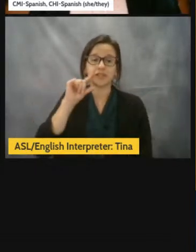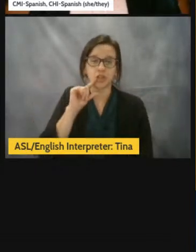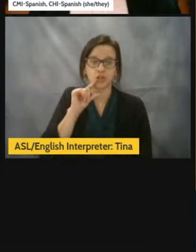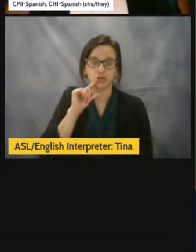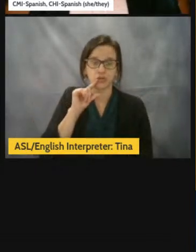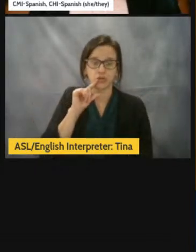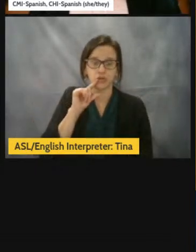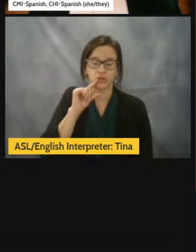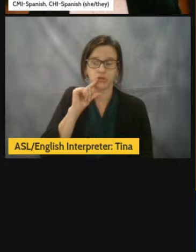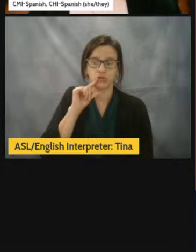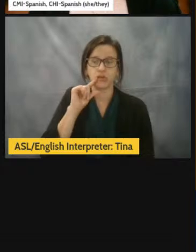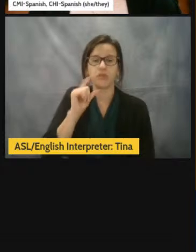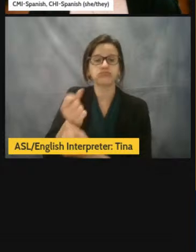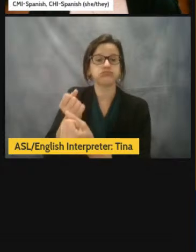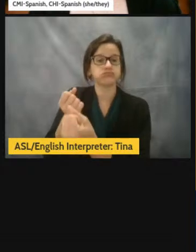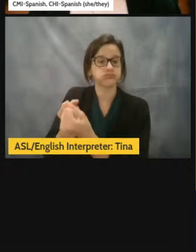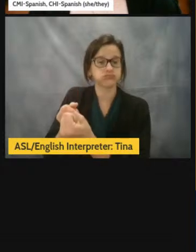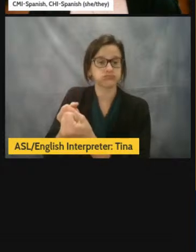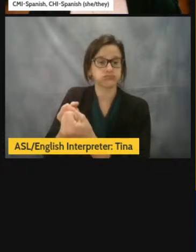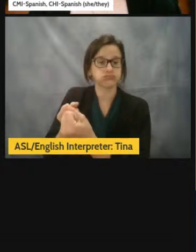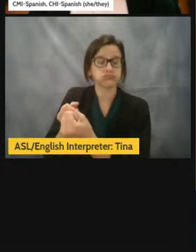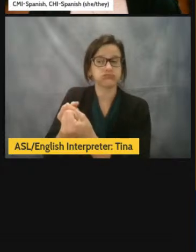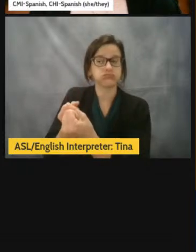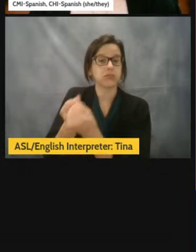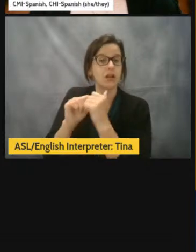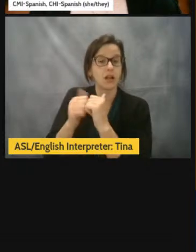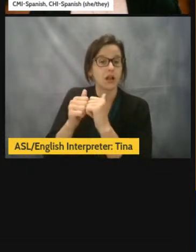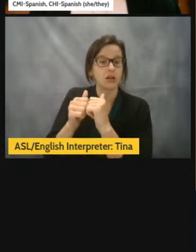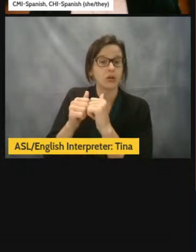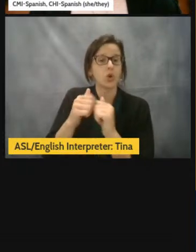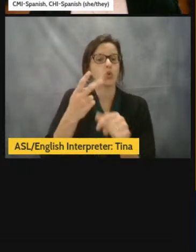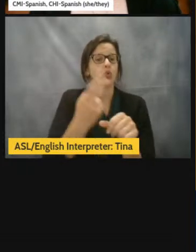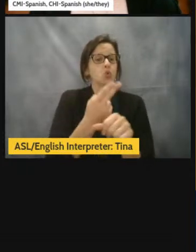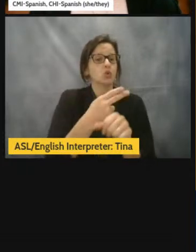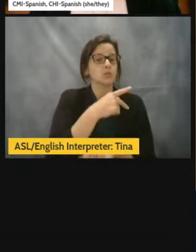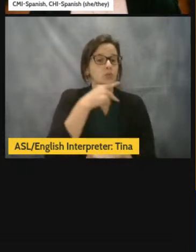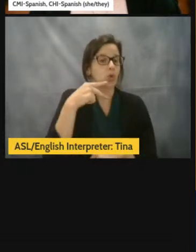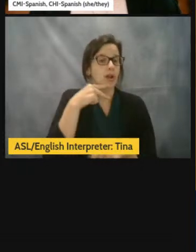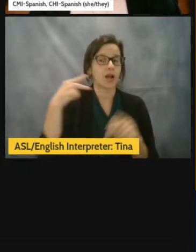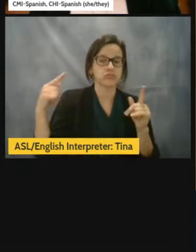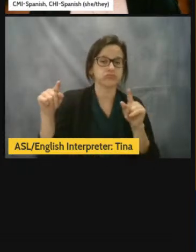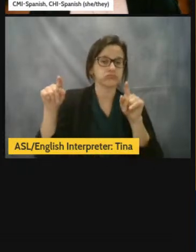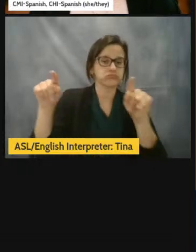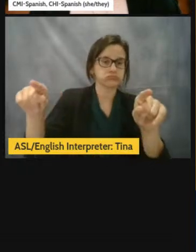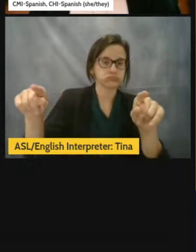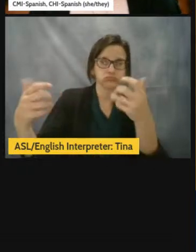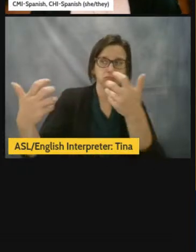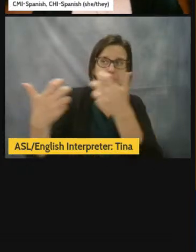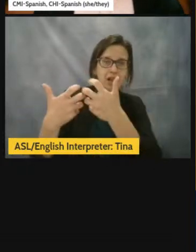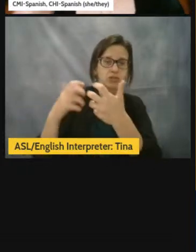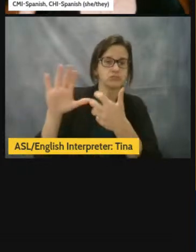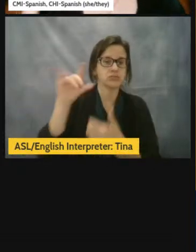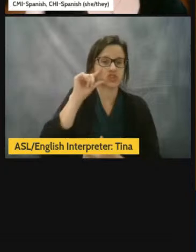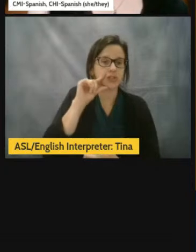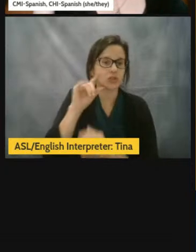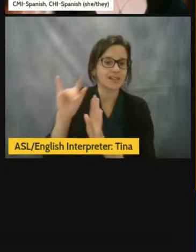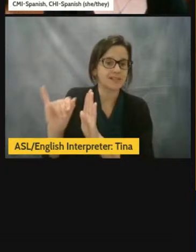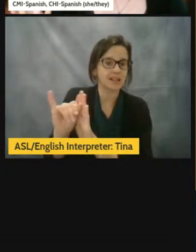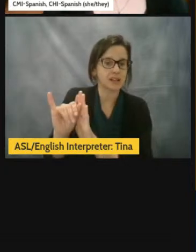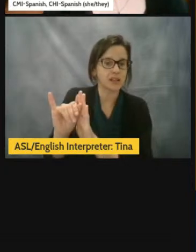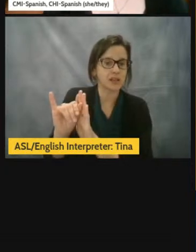with their gender identity has been shown to improve mental health outcomes. Yes, you